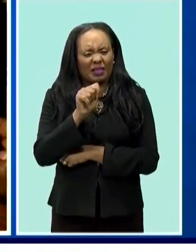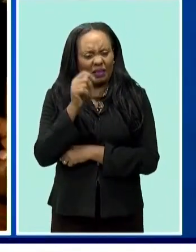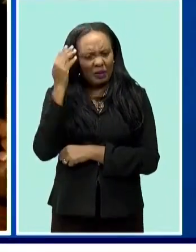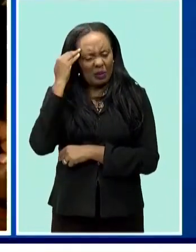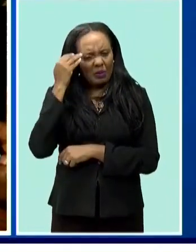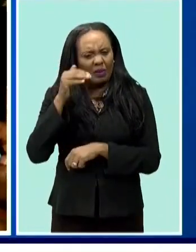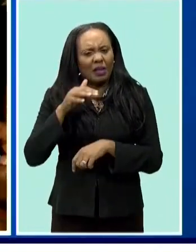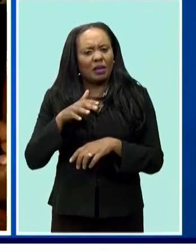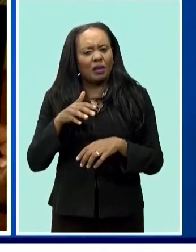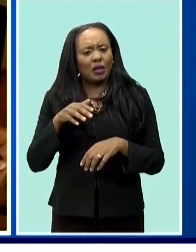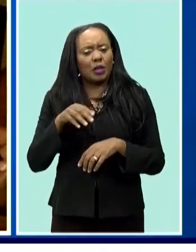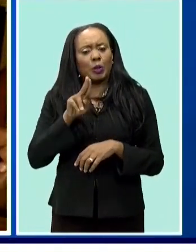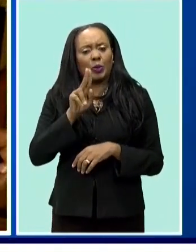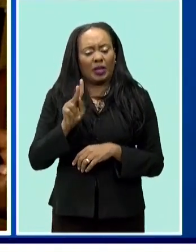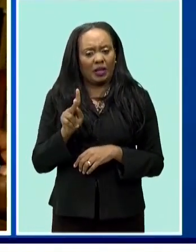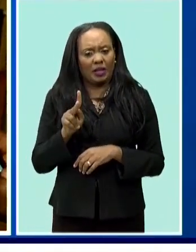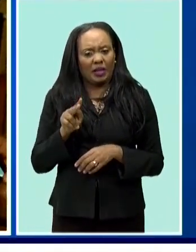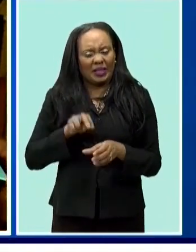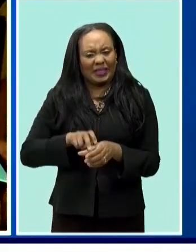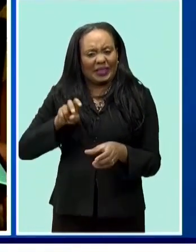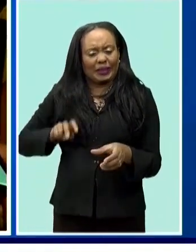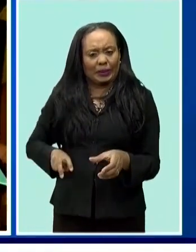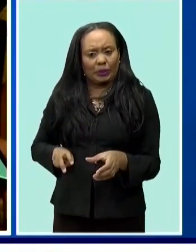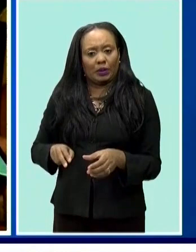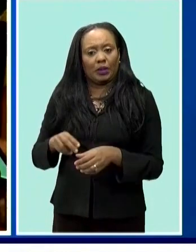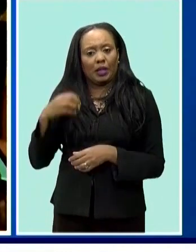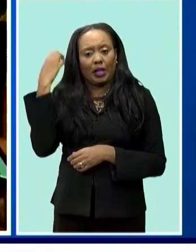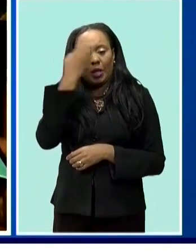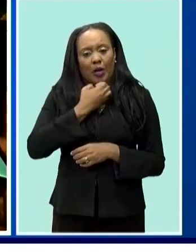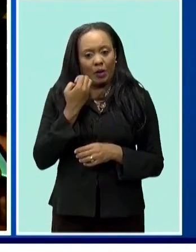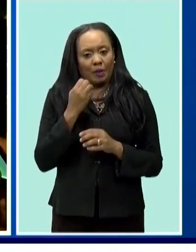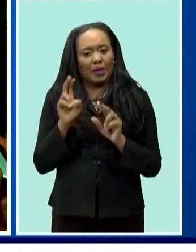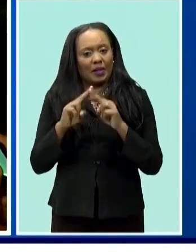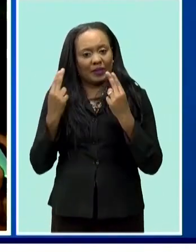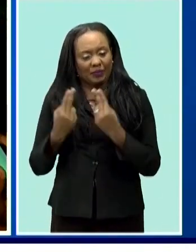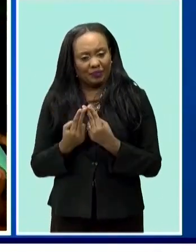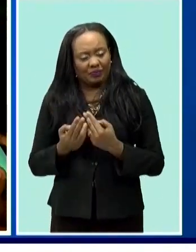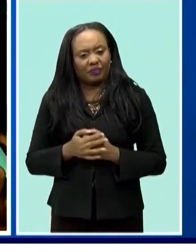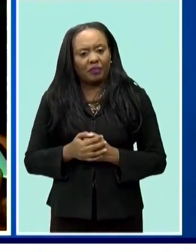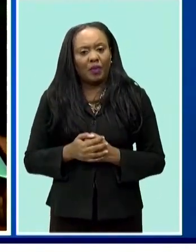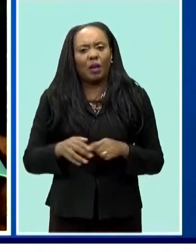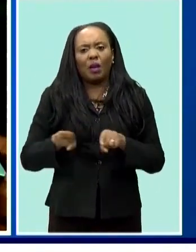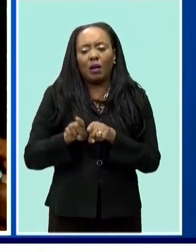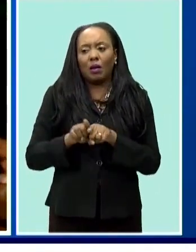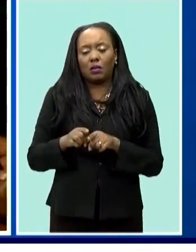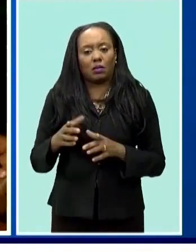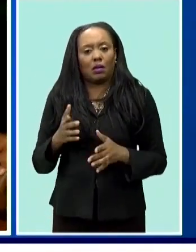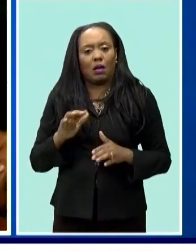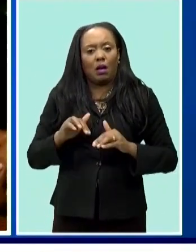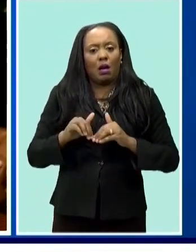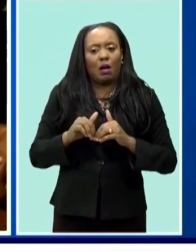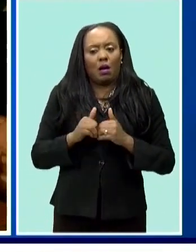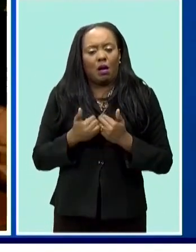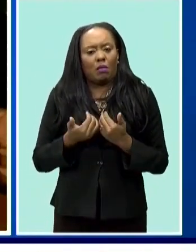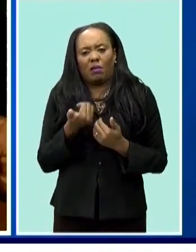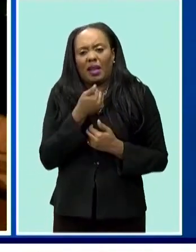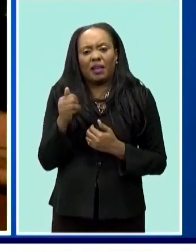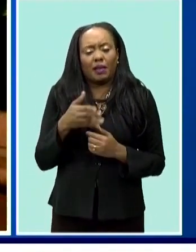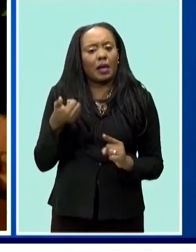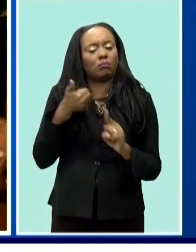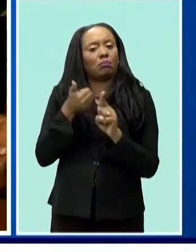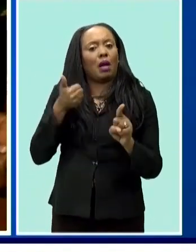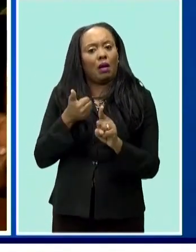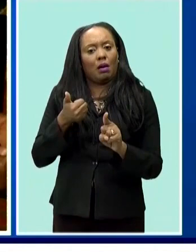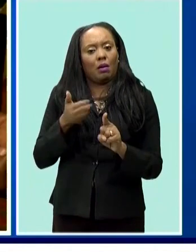U.S. market and any macroeconomic issues that affect our destination. We have